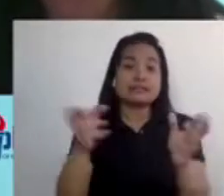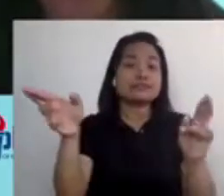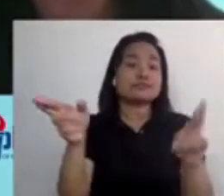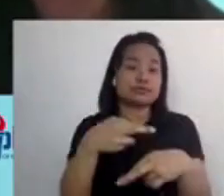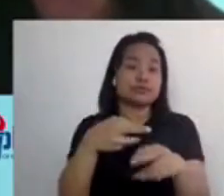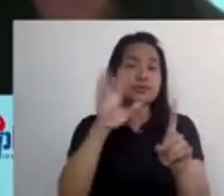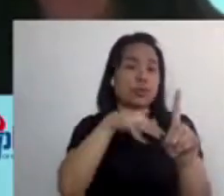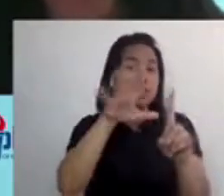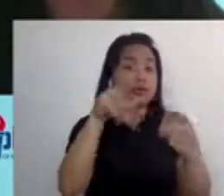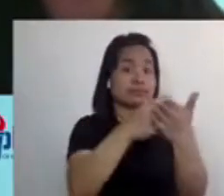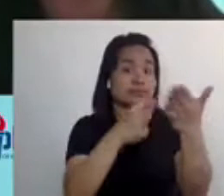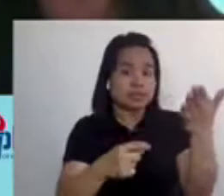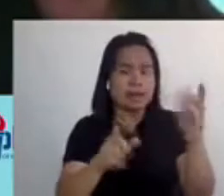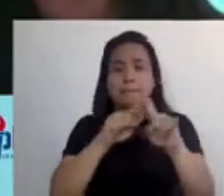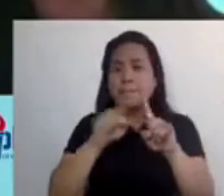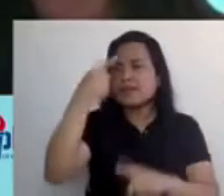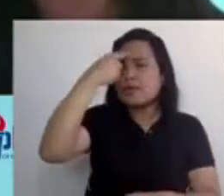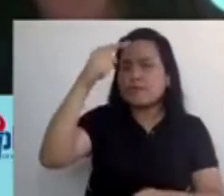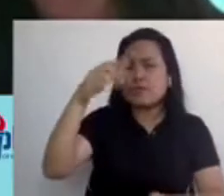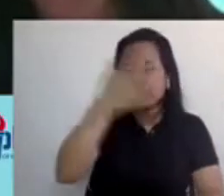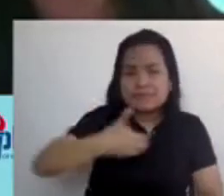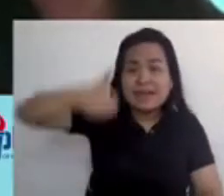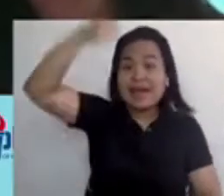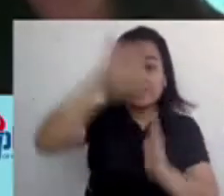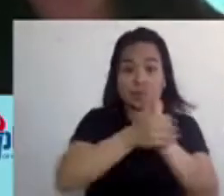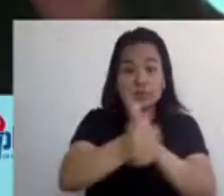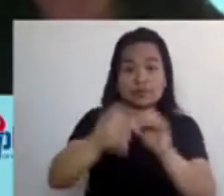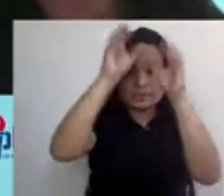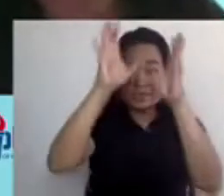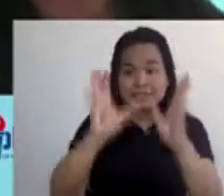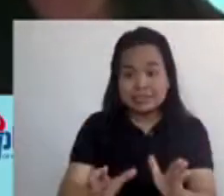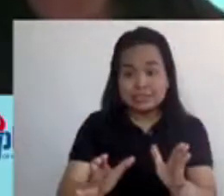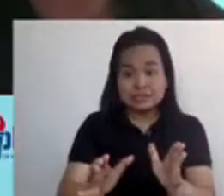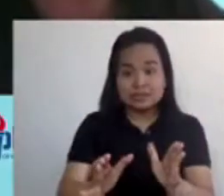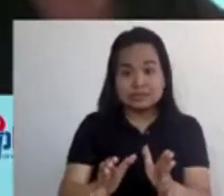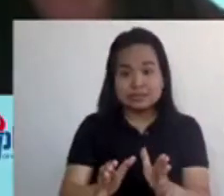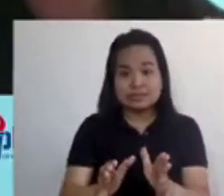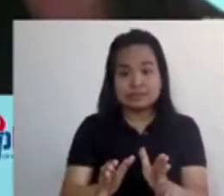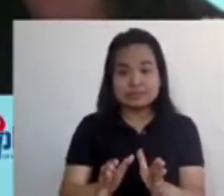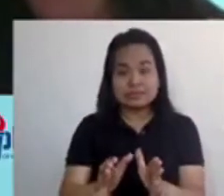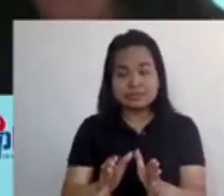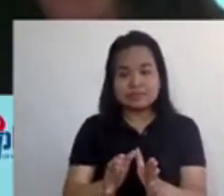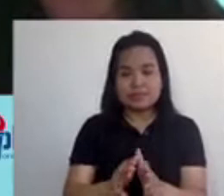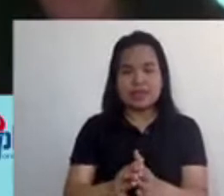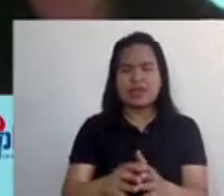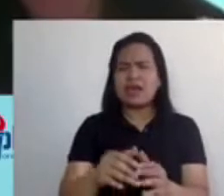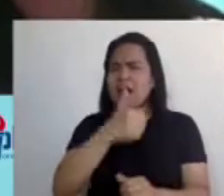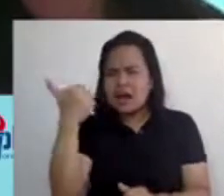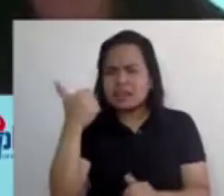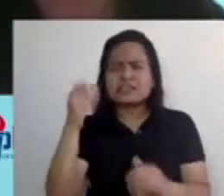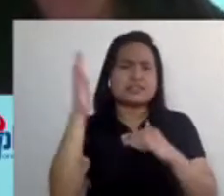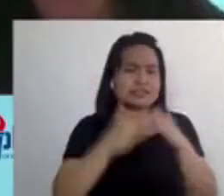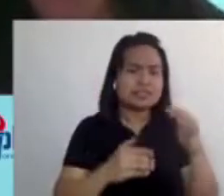highly proficient teachers, apart from your classroom observation tool, you're also required to partner